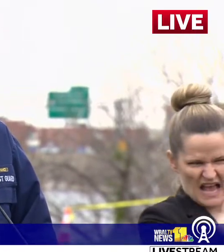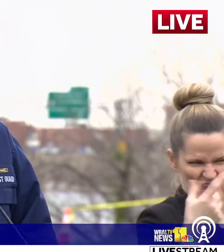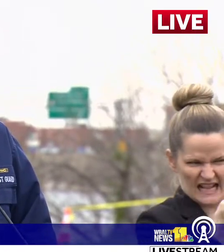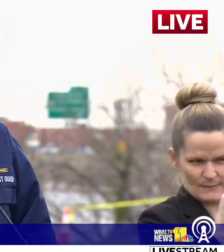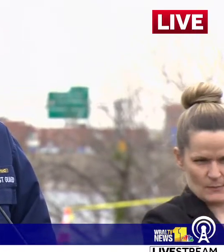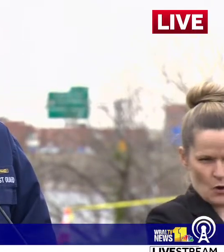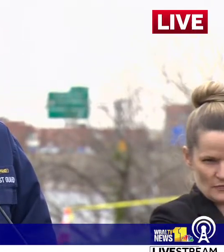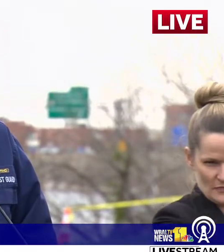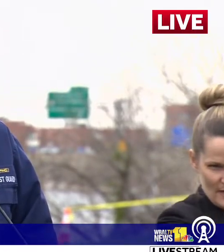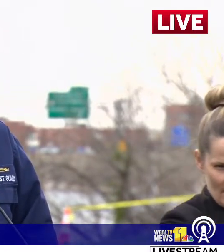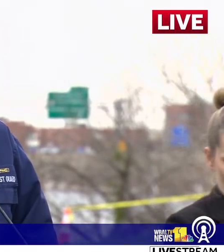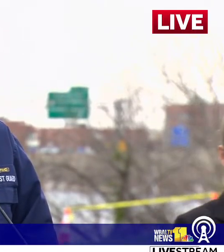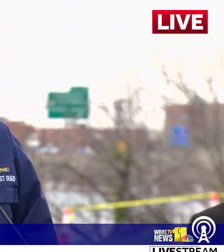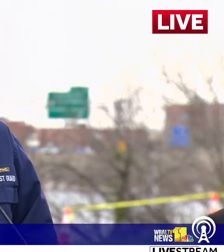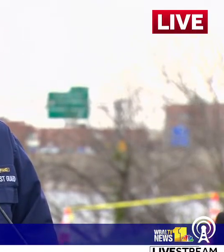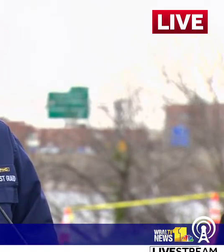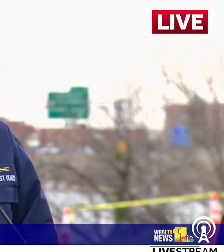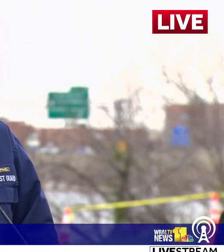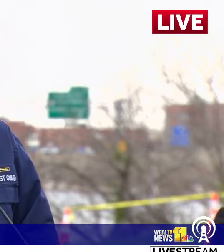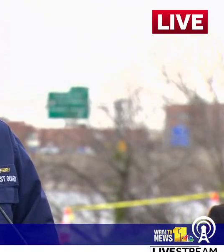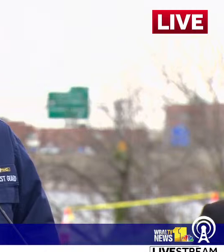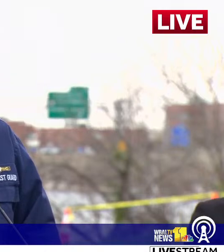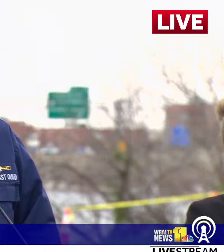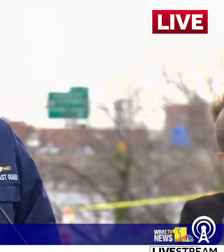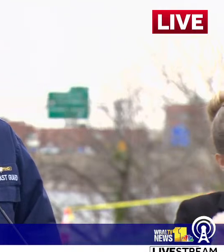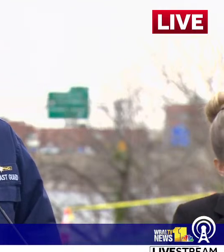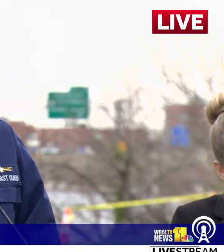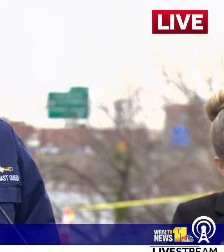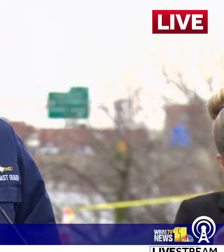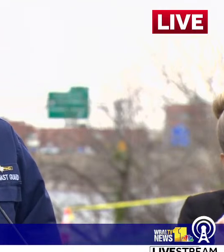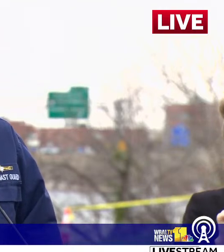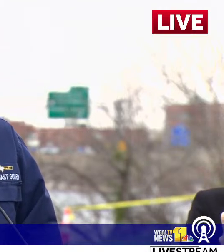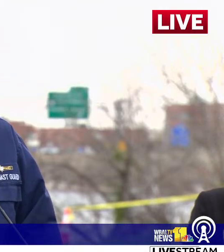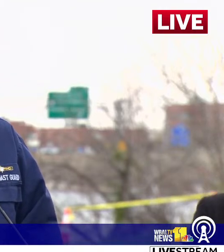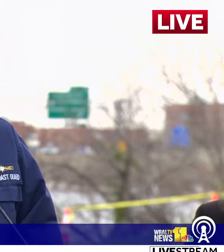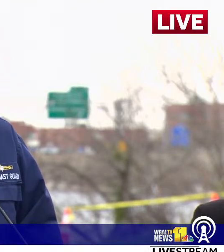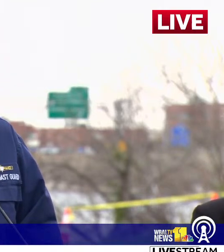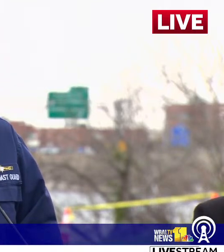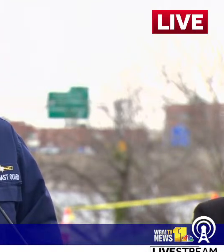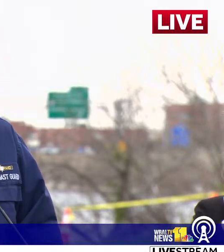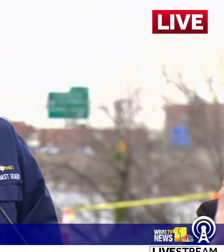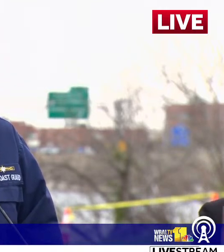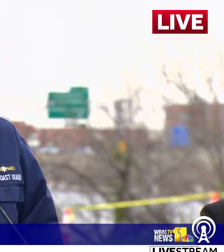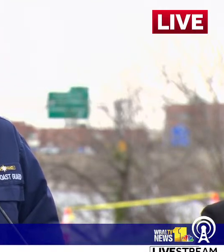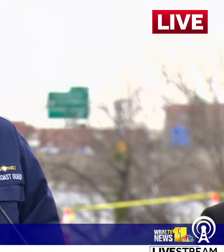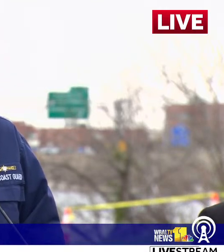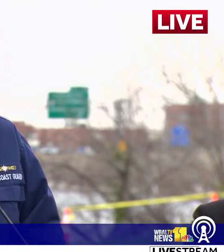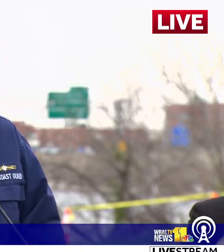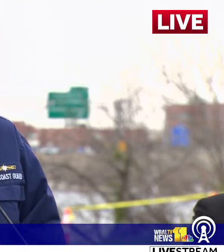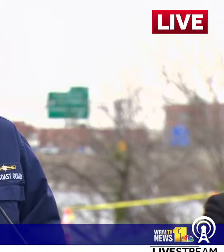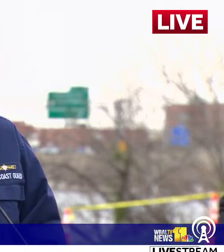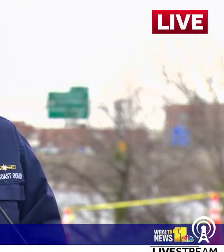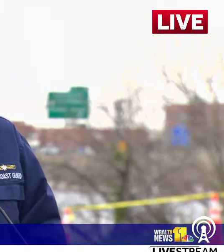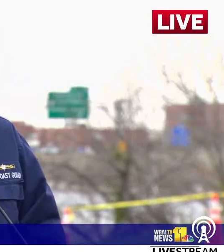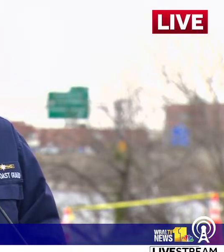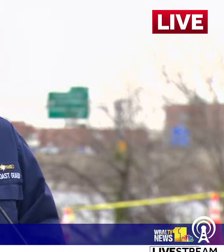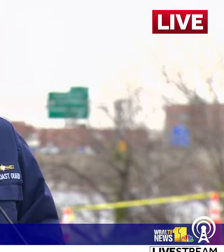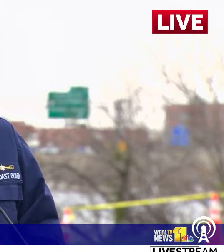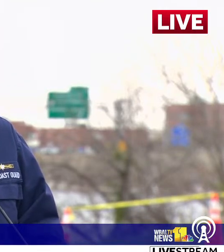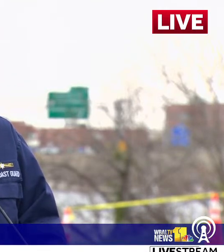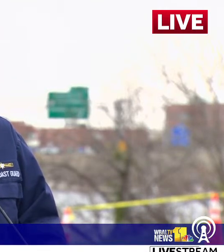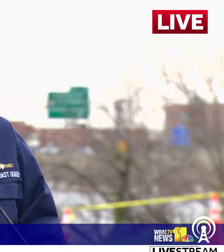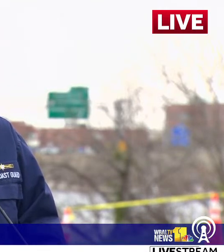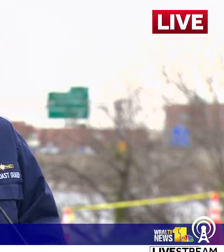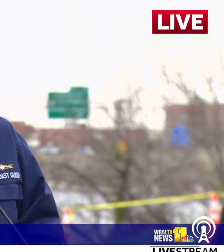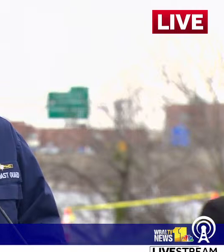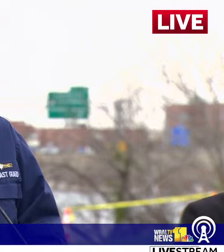it can potentially be reused for commercial assets also. But we've got to get it cleared first, and that's what we're working on. And